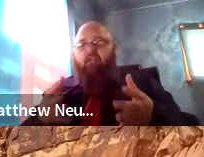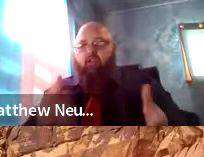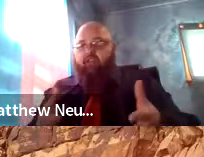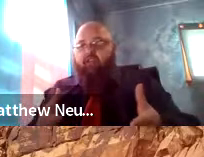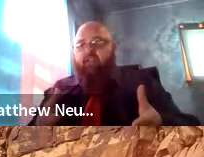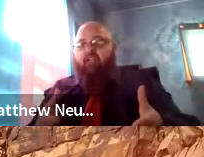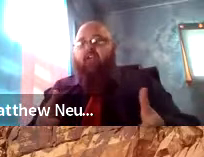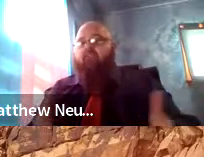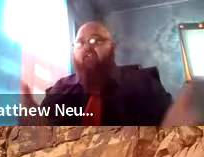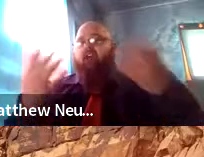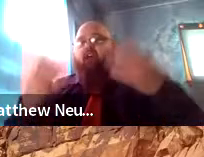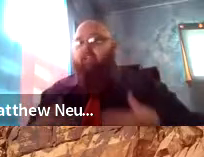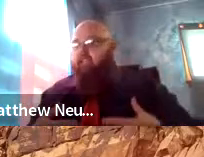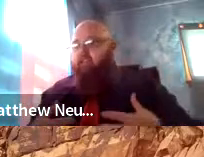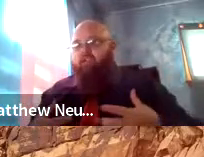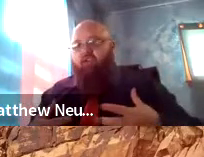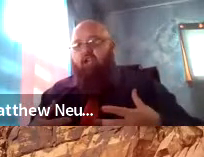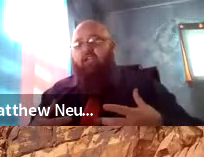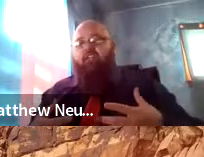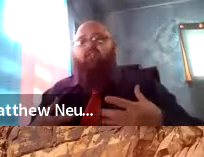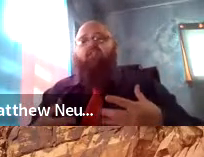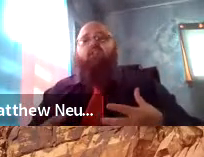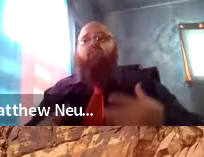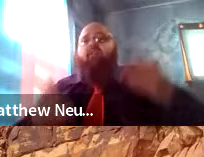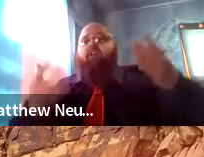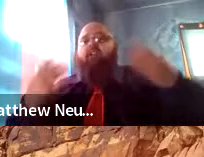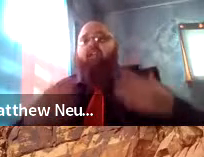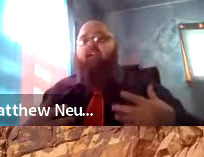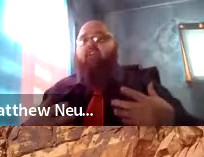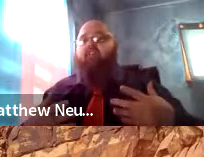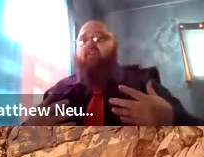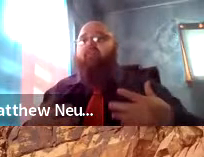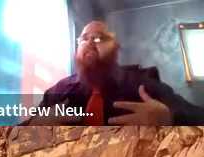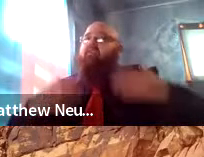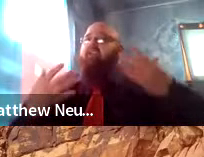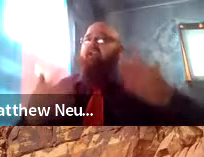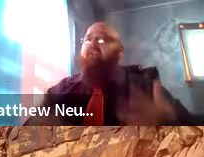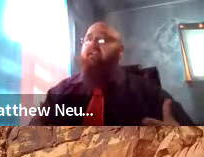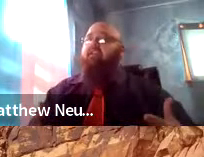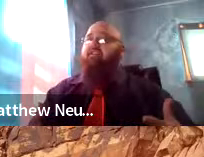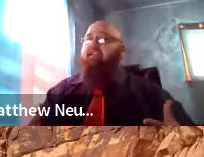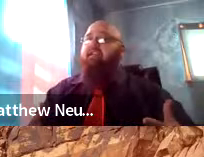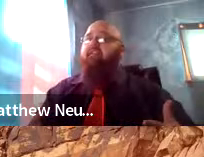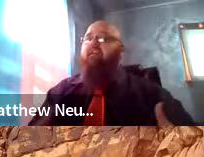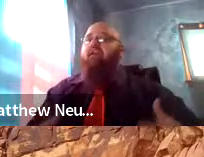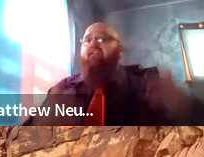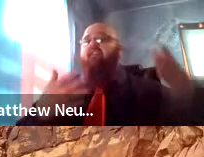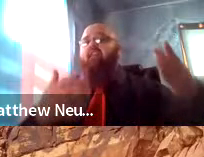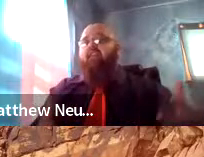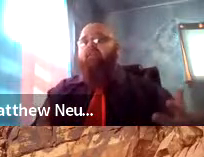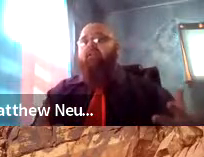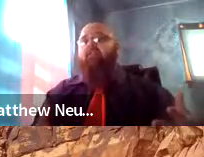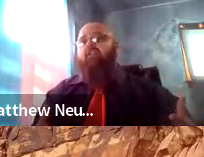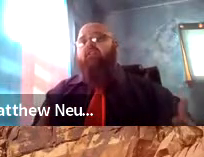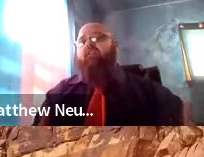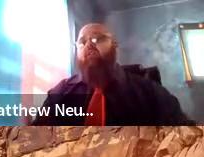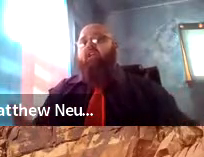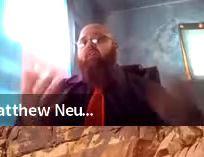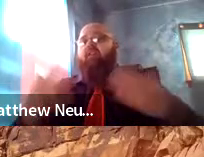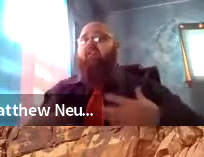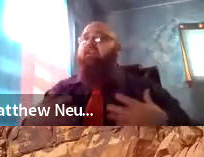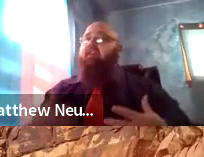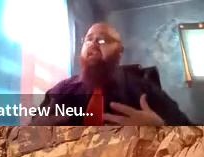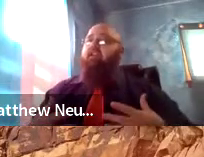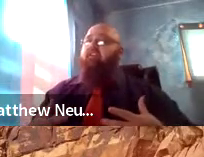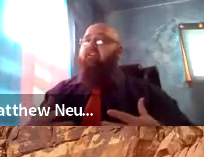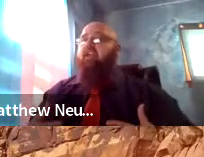the nursing staff would not bring in their trays of food, would not take care of them because they were scared they'd get a disease. The lesbian nurses were